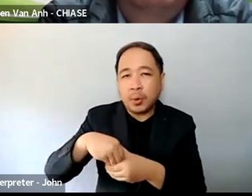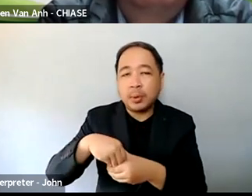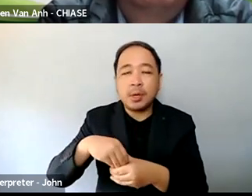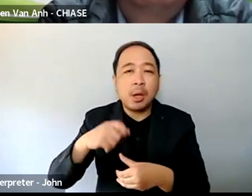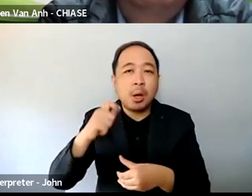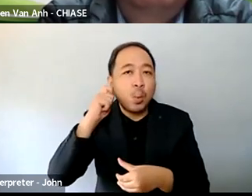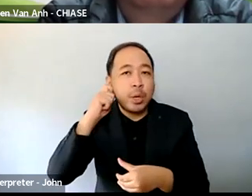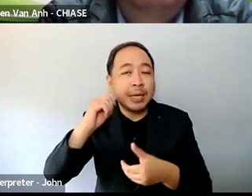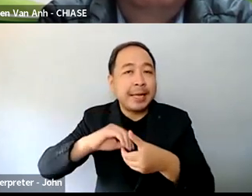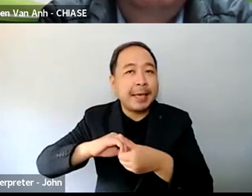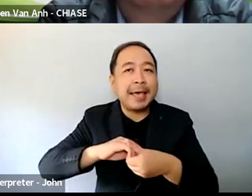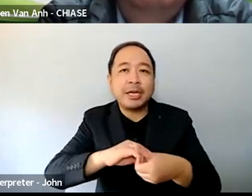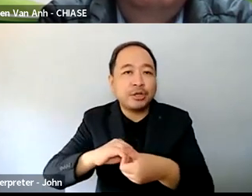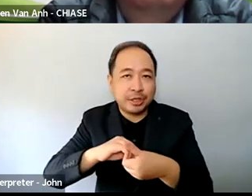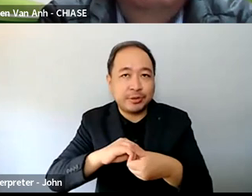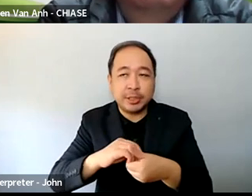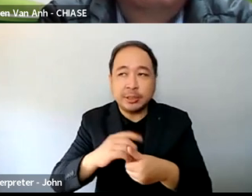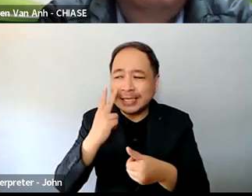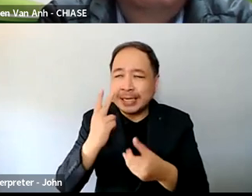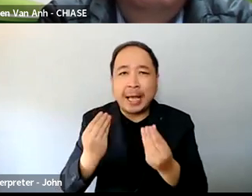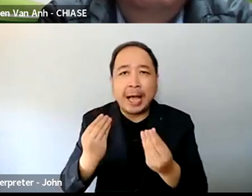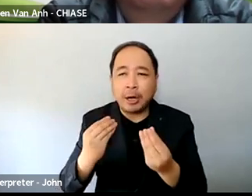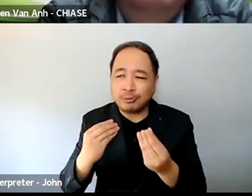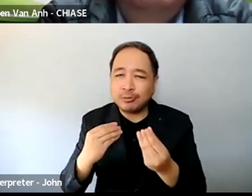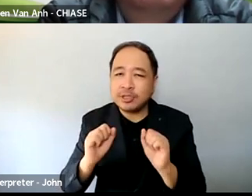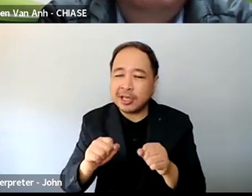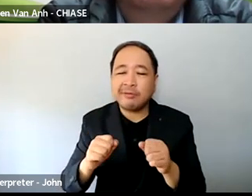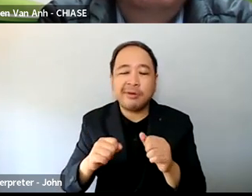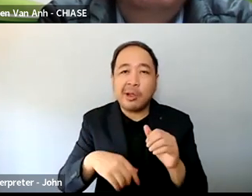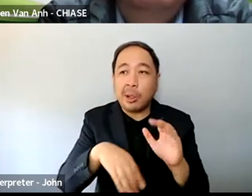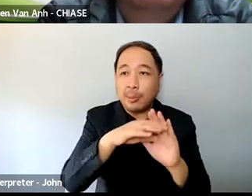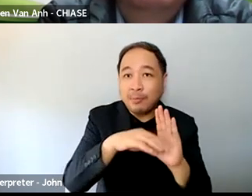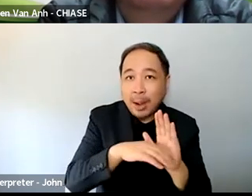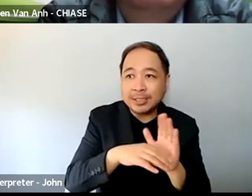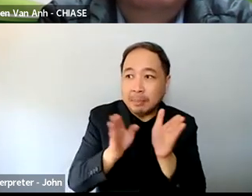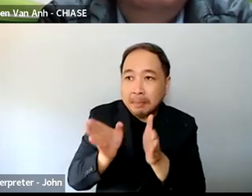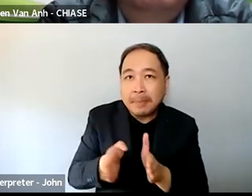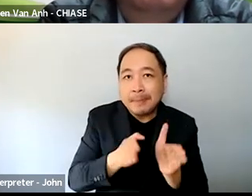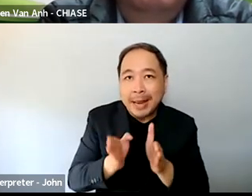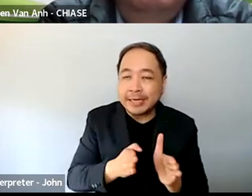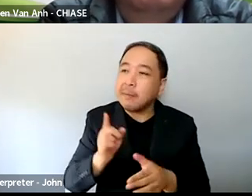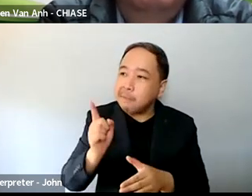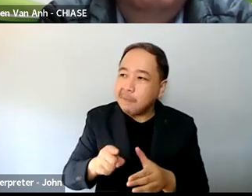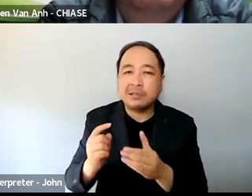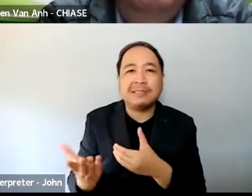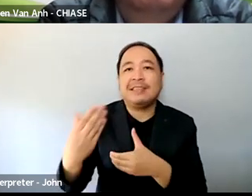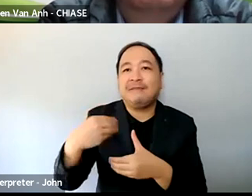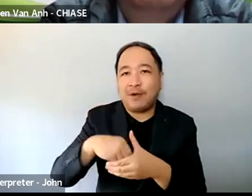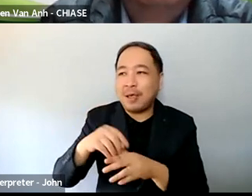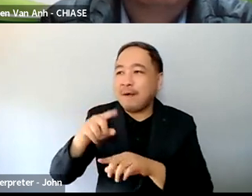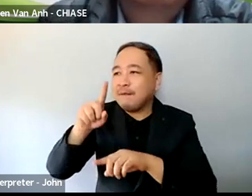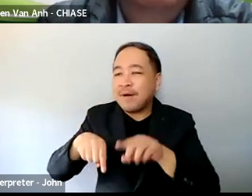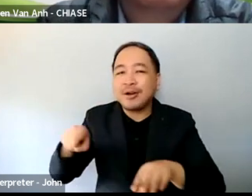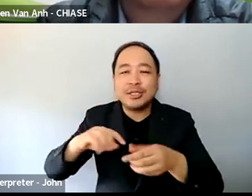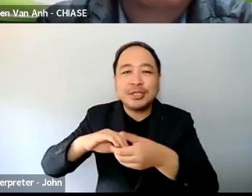this opportunity policy space to engage various stakeholders and really invest time and resources to help one another